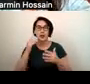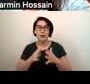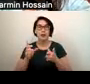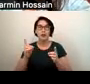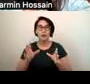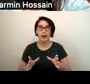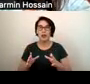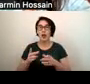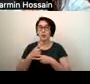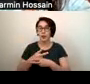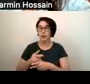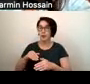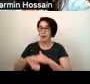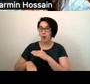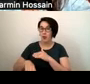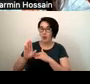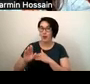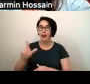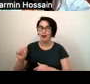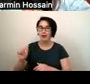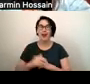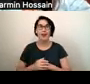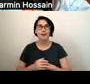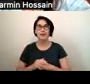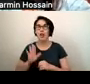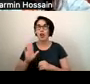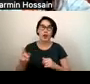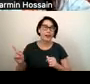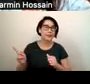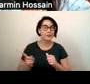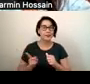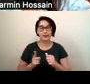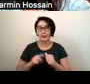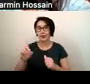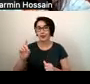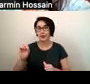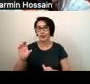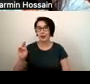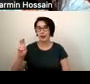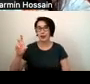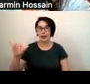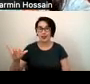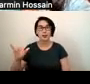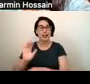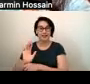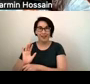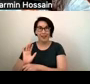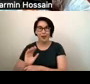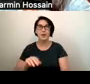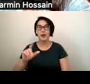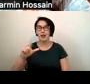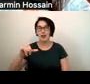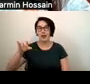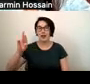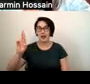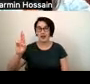based in LA. Her directorial debut documentary feature film, Liquor Store Dreams, which we have the privilege of watching